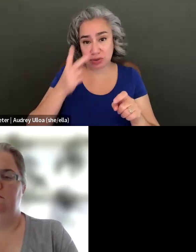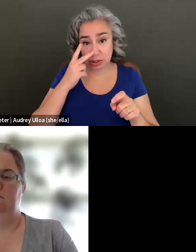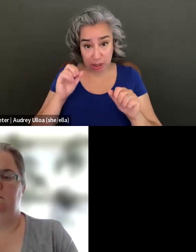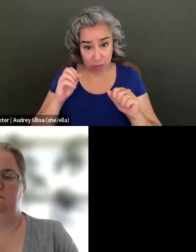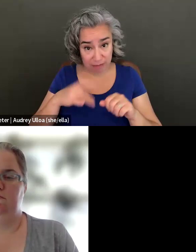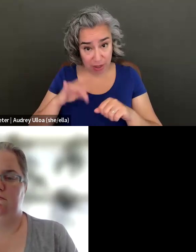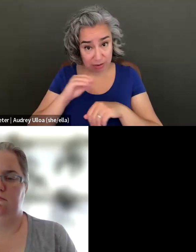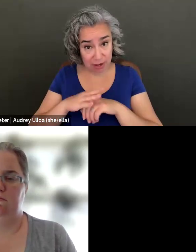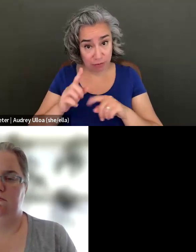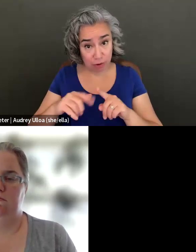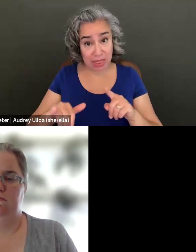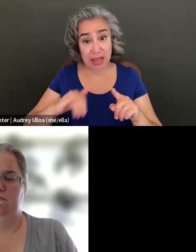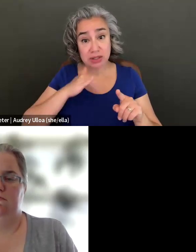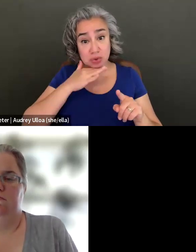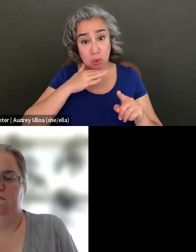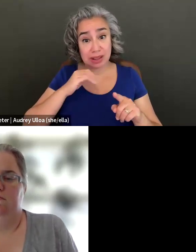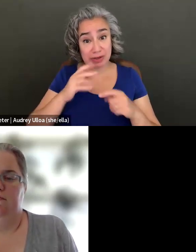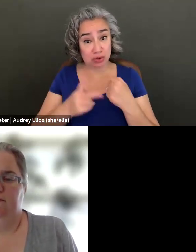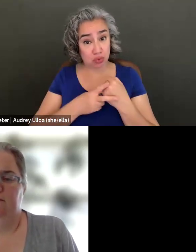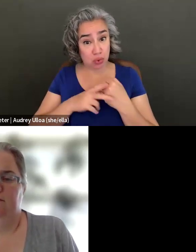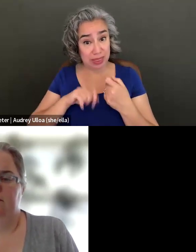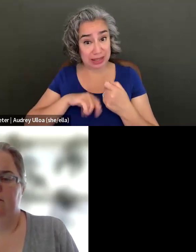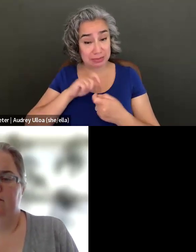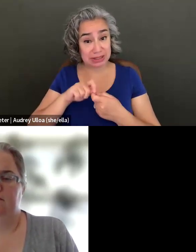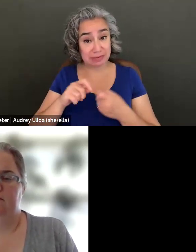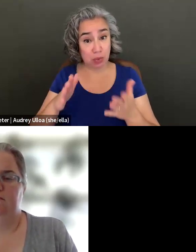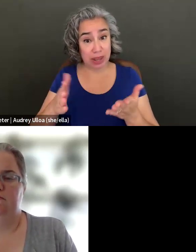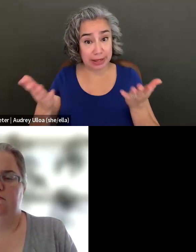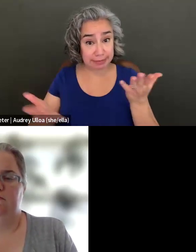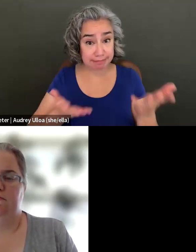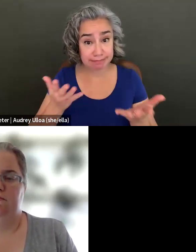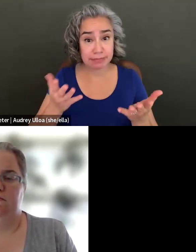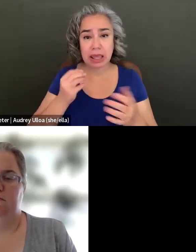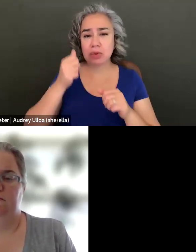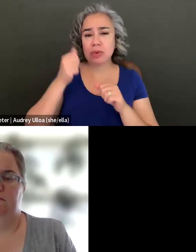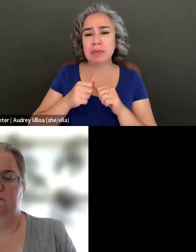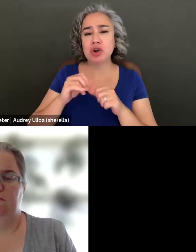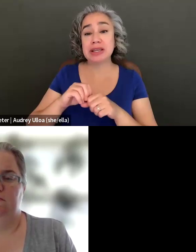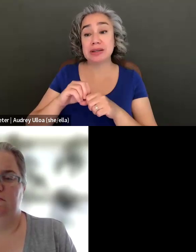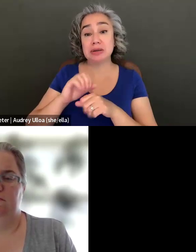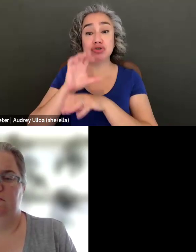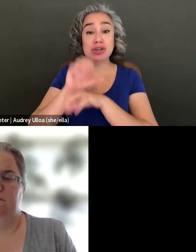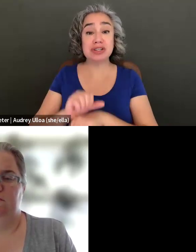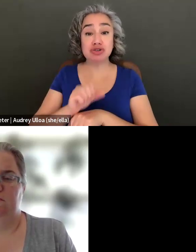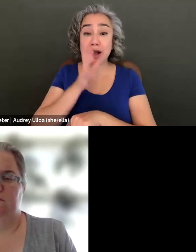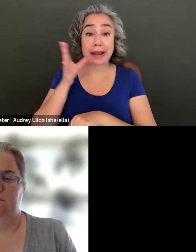this soil even being stored this way? And remember, in traditional